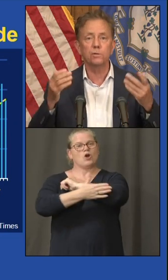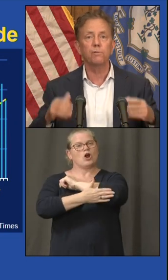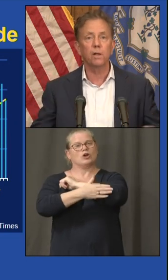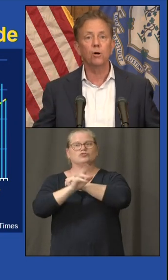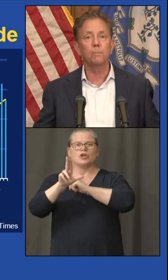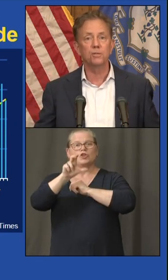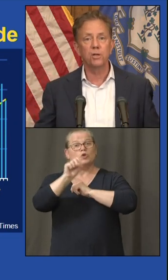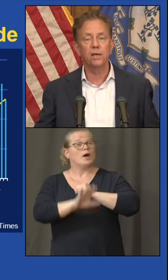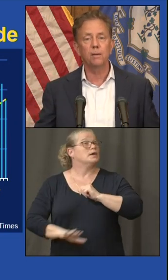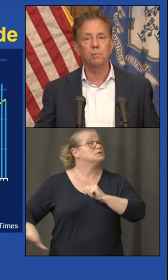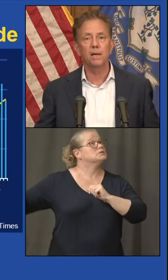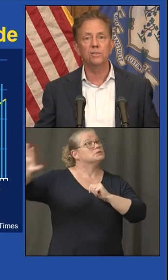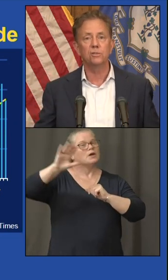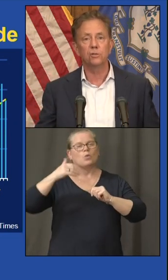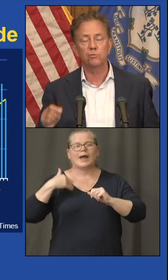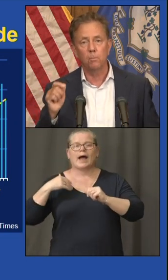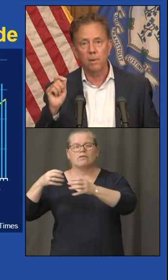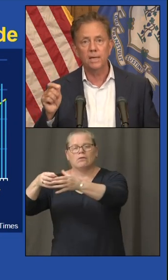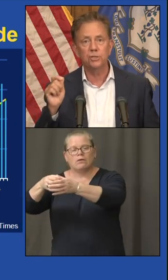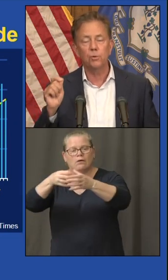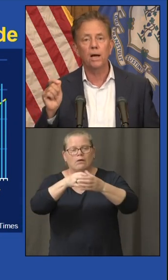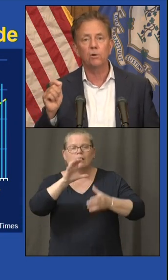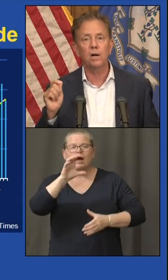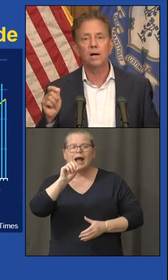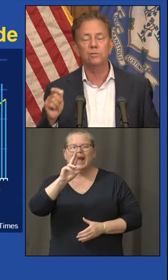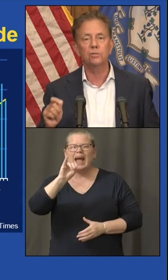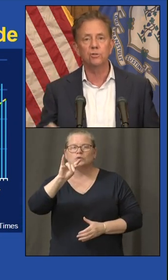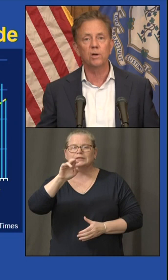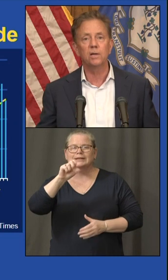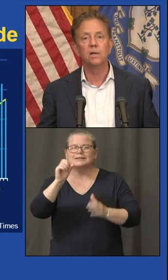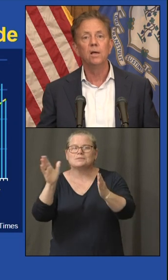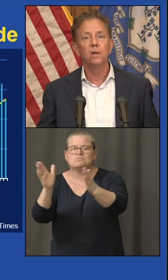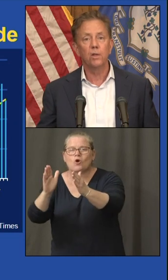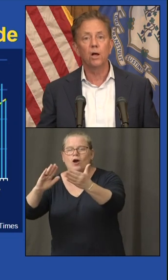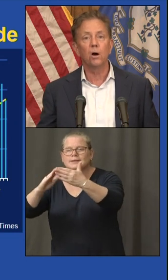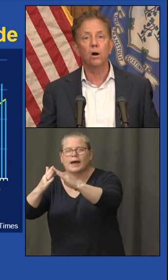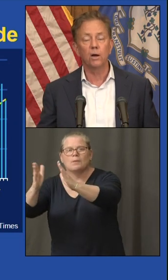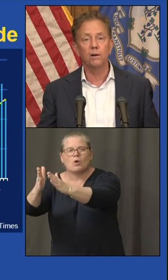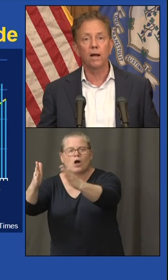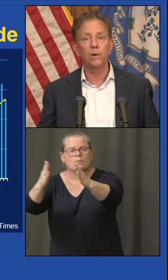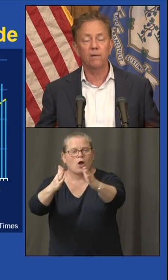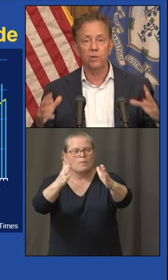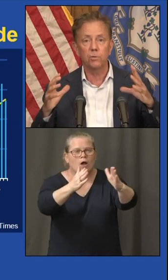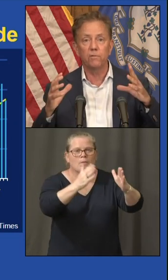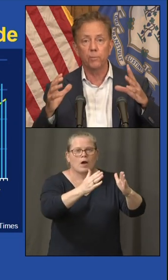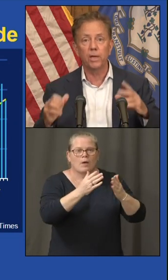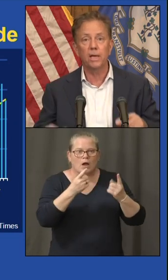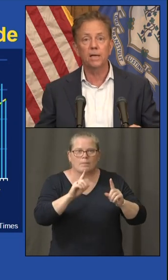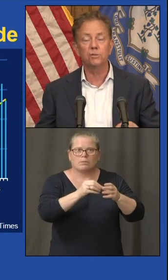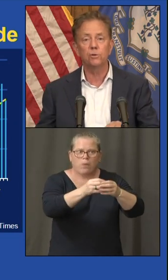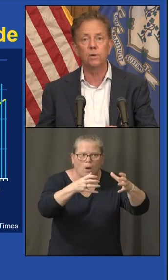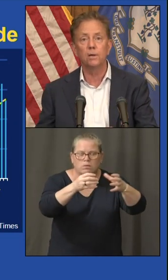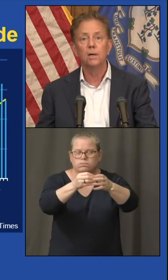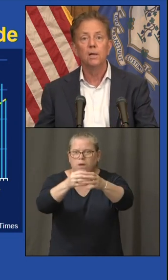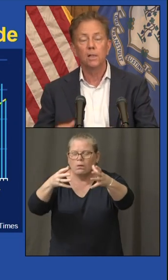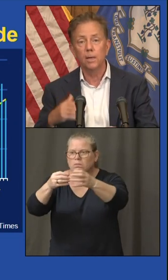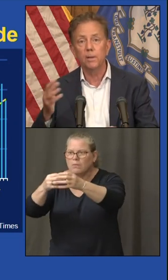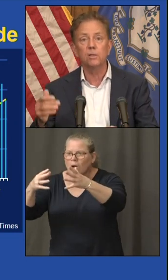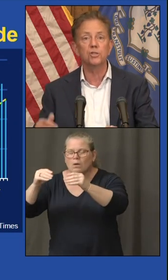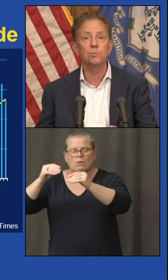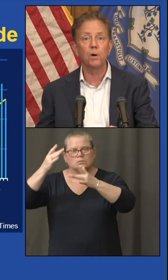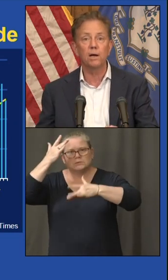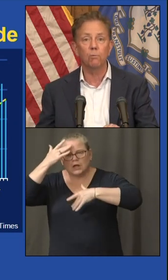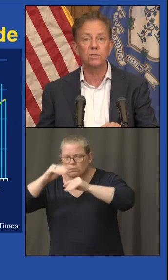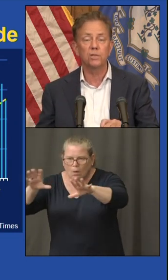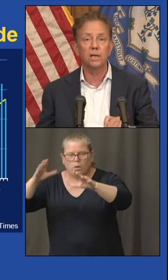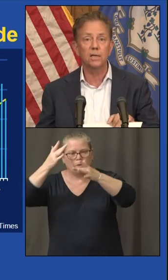all this flare-up is taking place. It just reminds you how concentrated they are and how we have to do everything we can to limit